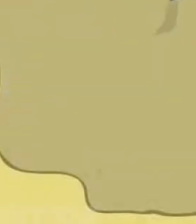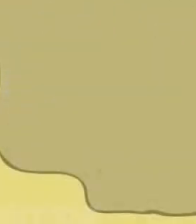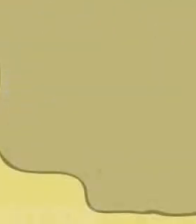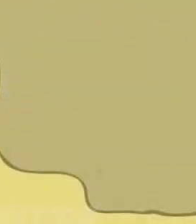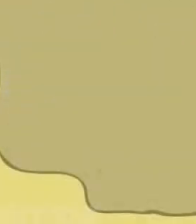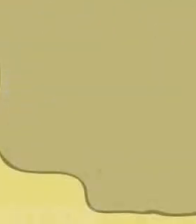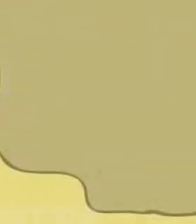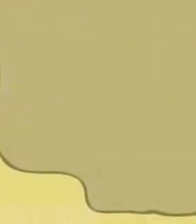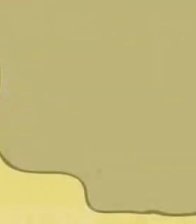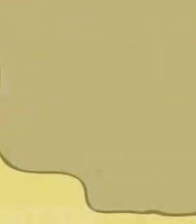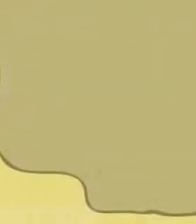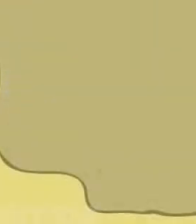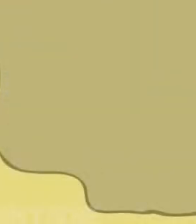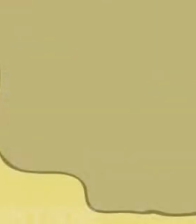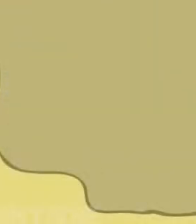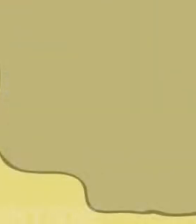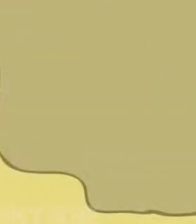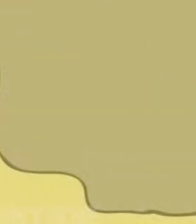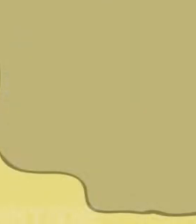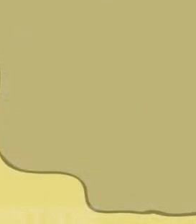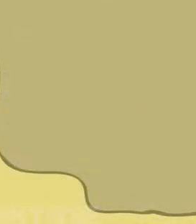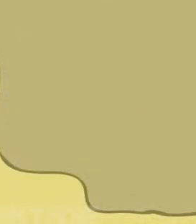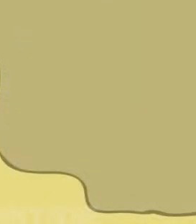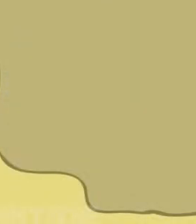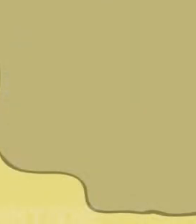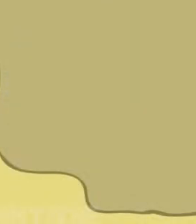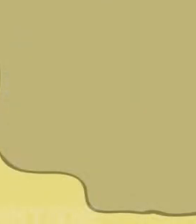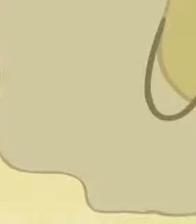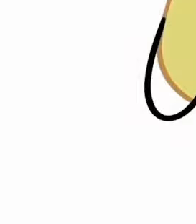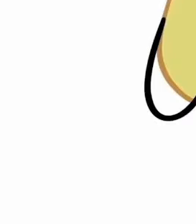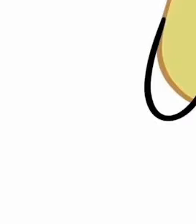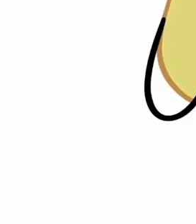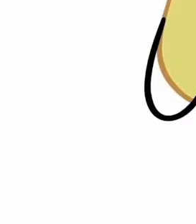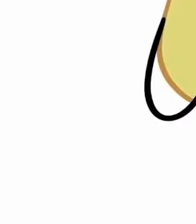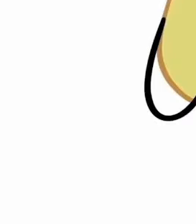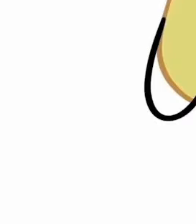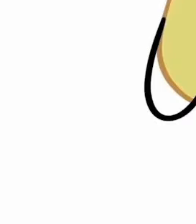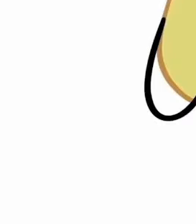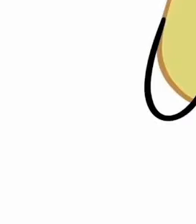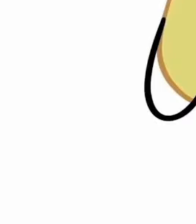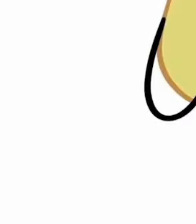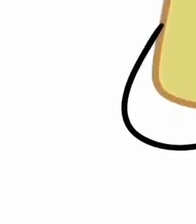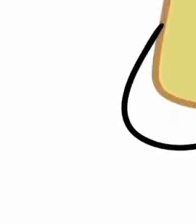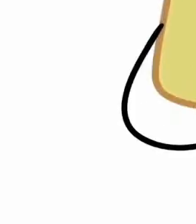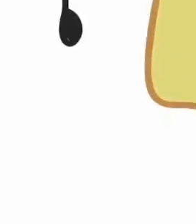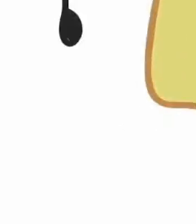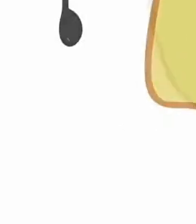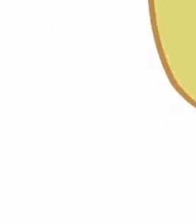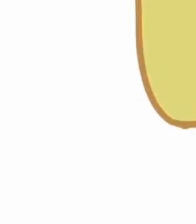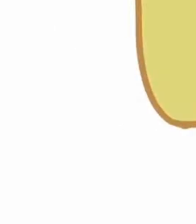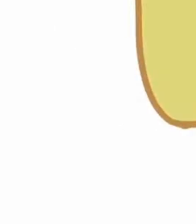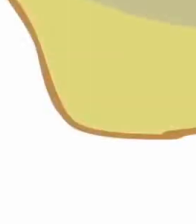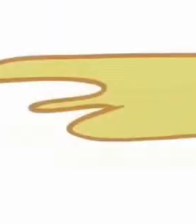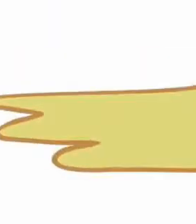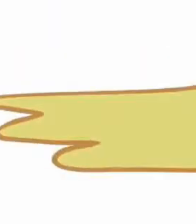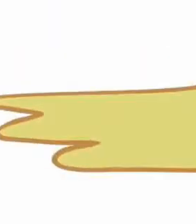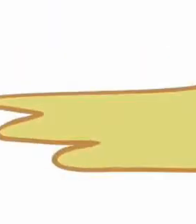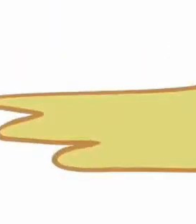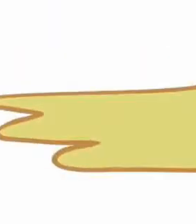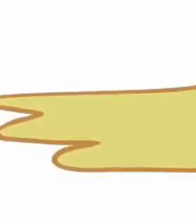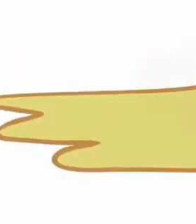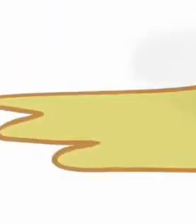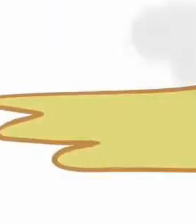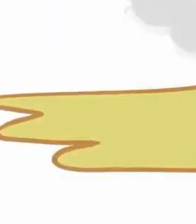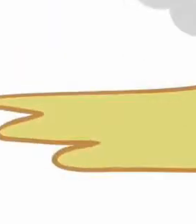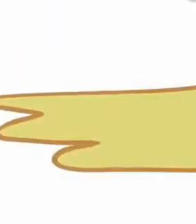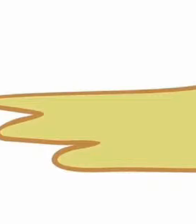this machine to make more viruses. It makes so many that it gets bloated and dies. When that cell dies, all those viruses are